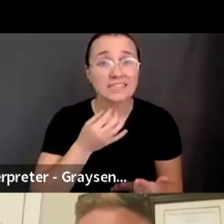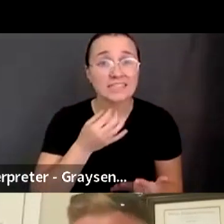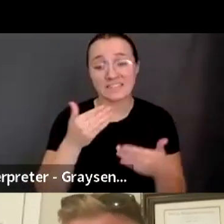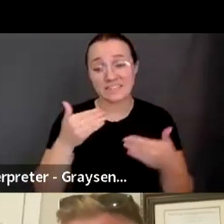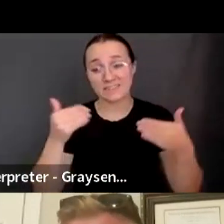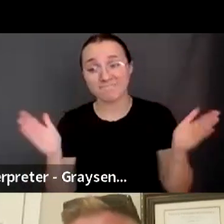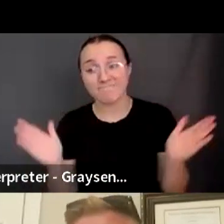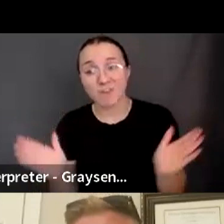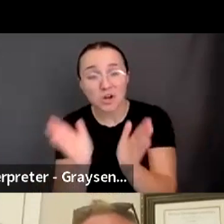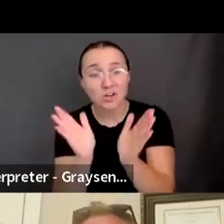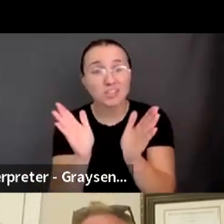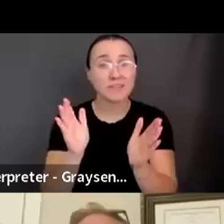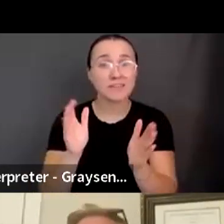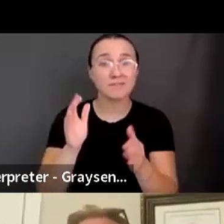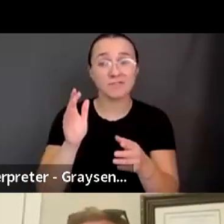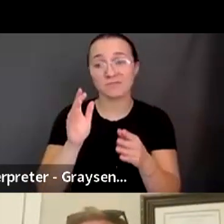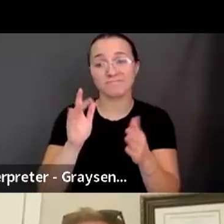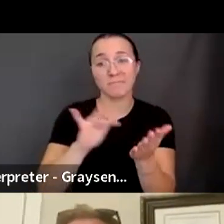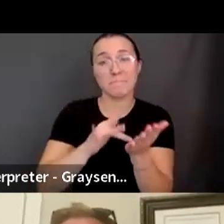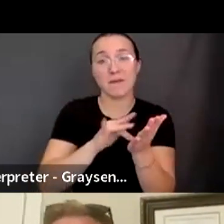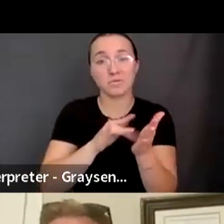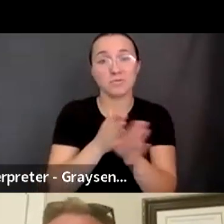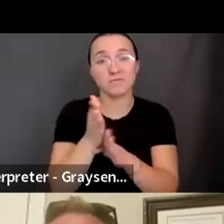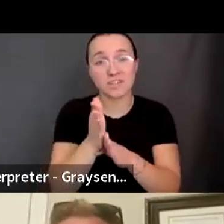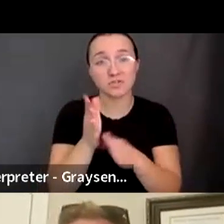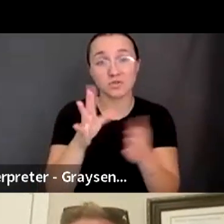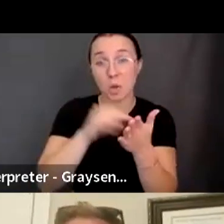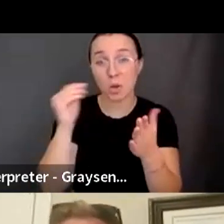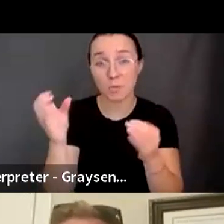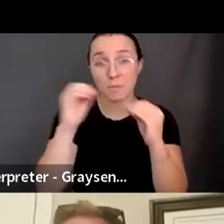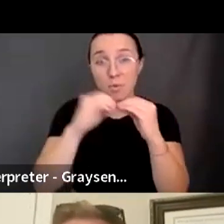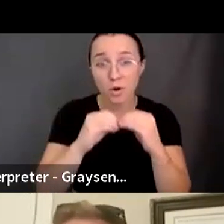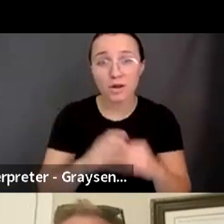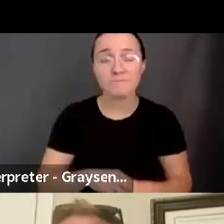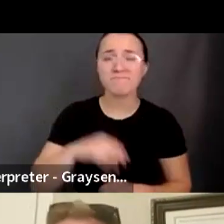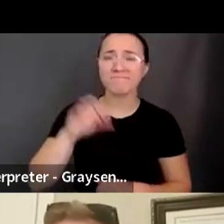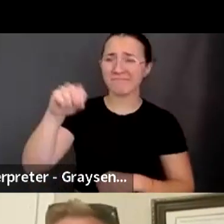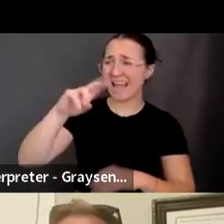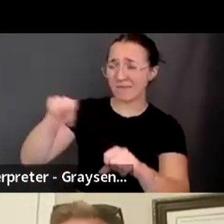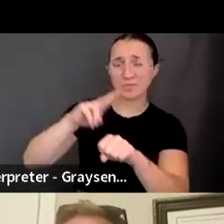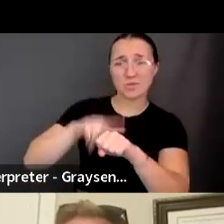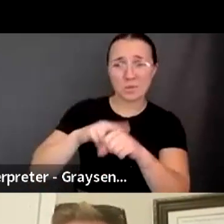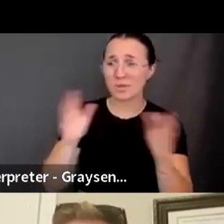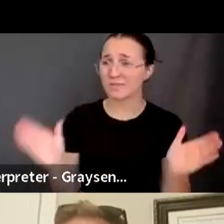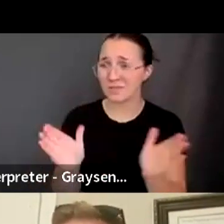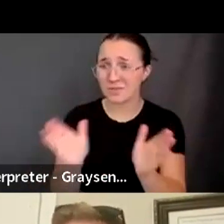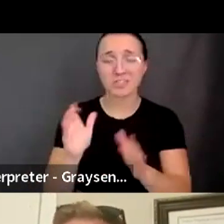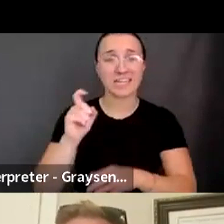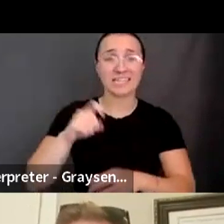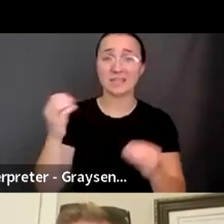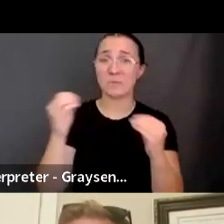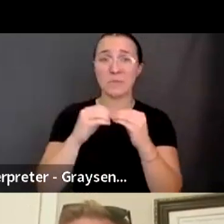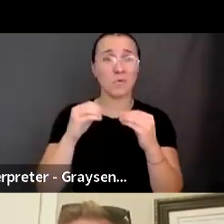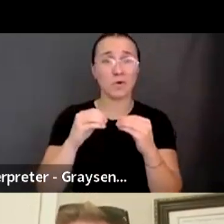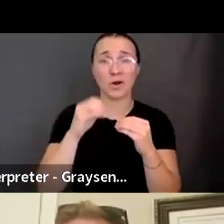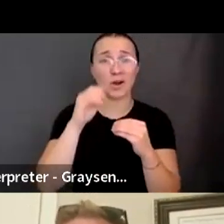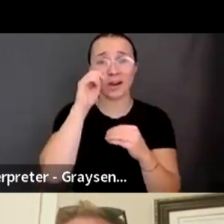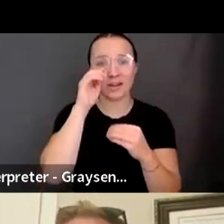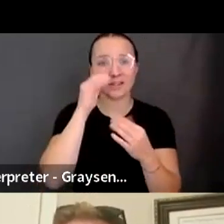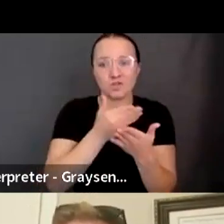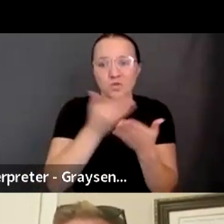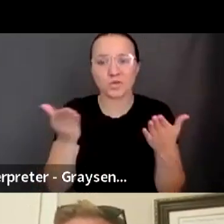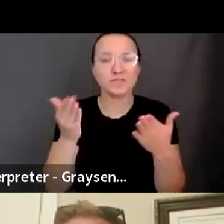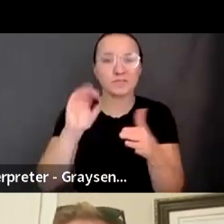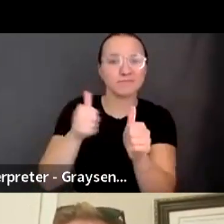that. Absolutely, there's a push. I mean, it needs a bit, you know, needs more oomph and resources behind it. But yes,